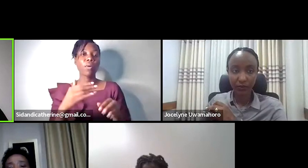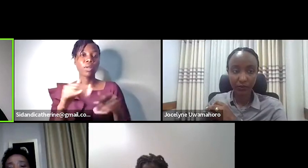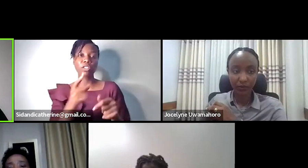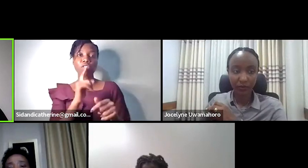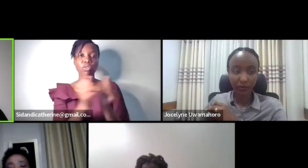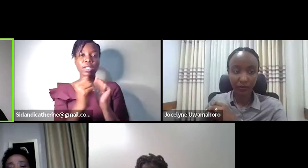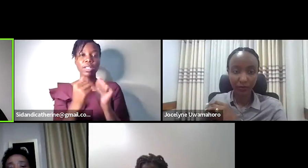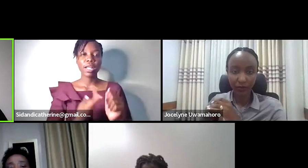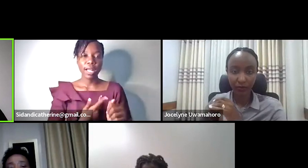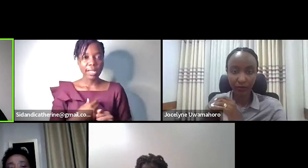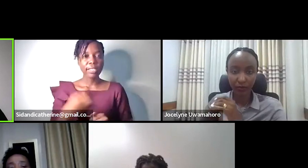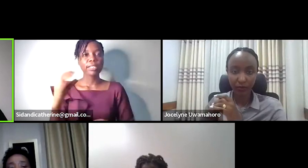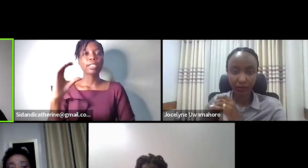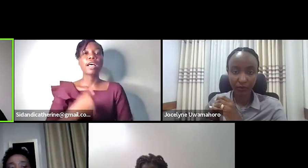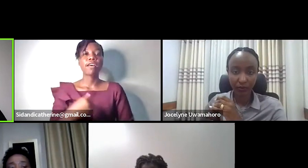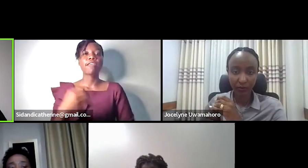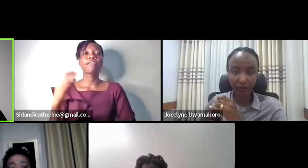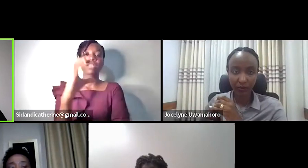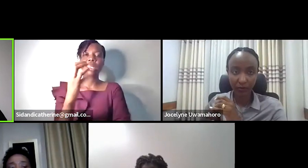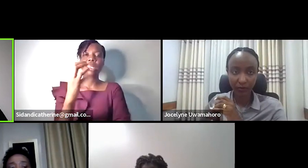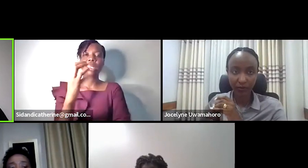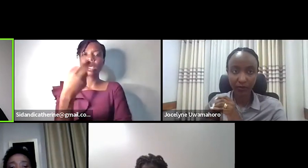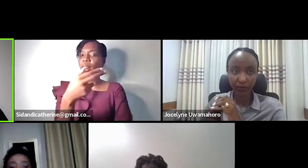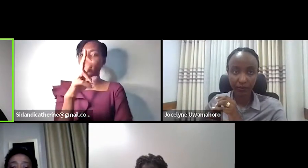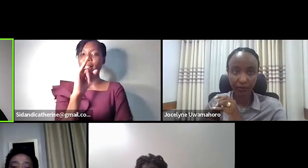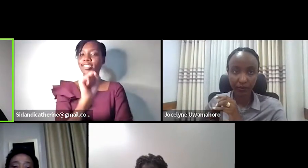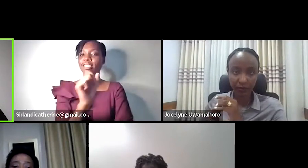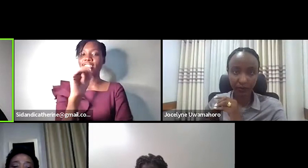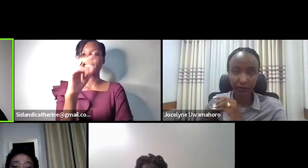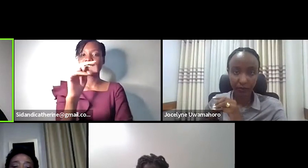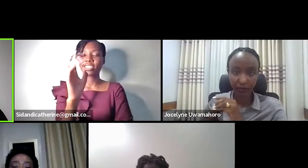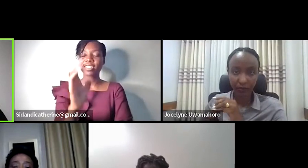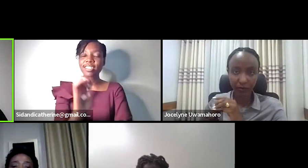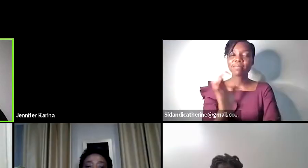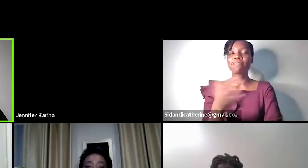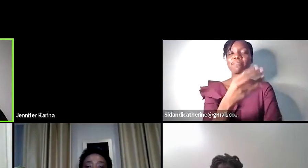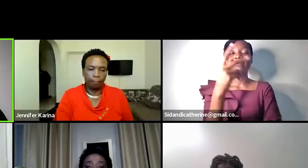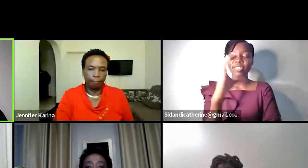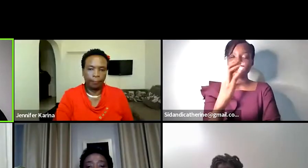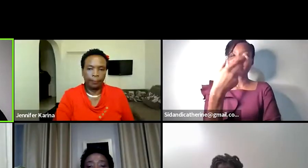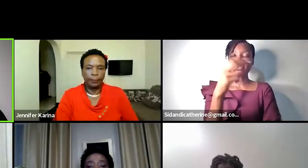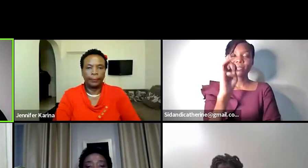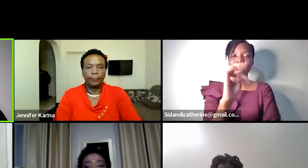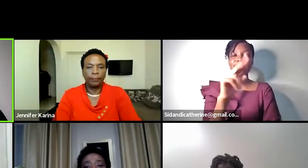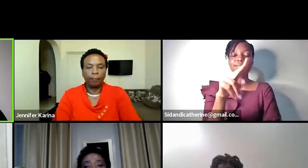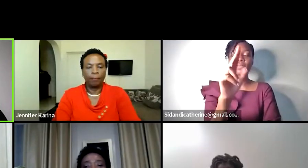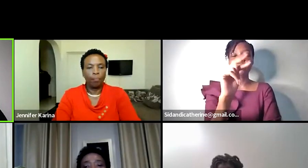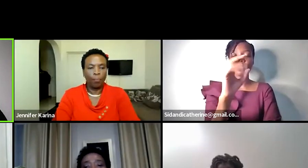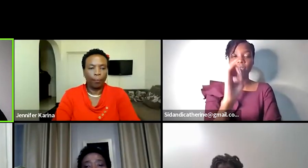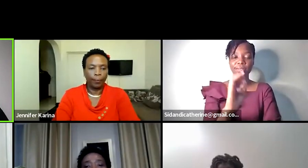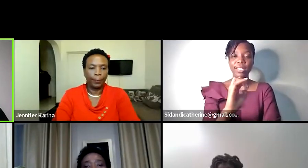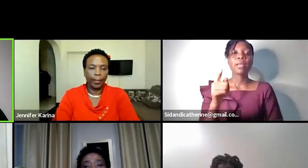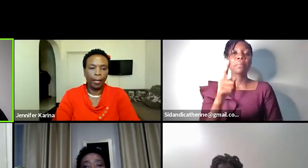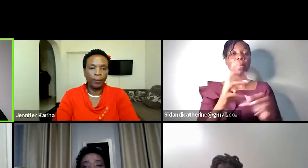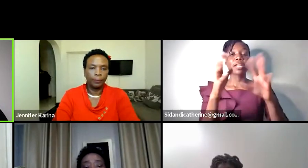Christine Cheyune Kawoya. I hope I got that right. She's the managing director and co-founder of Greenlight